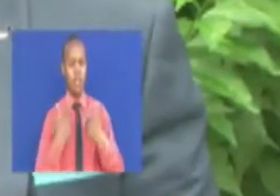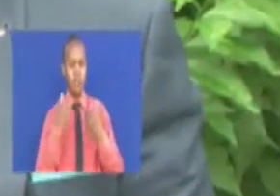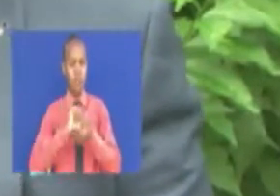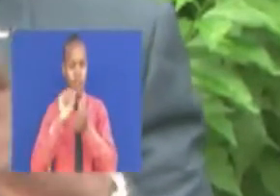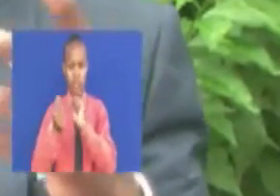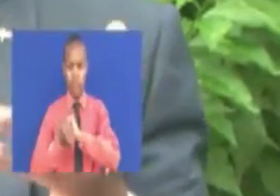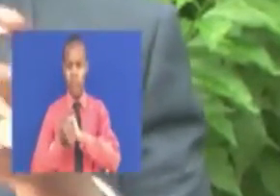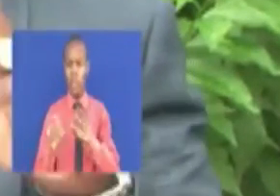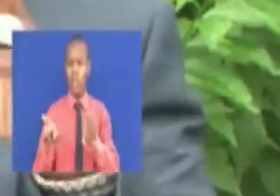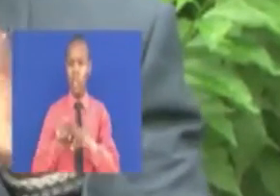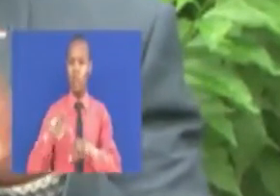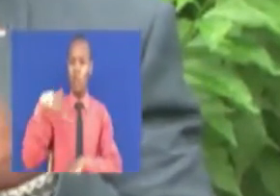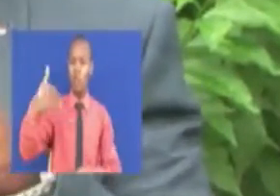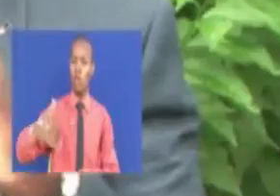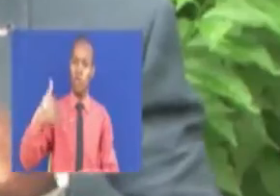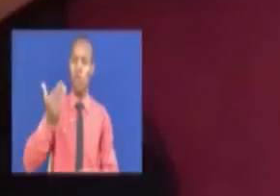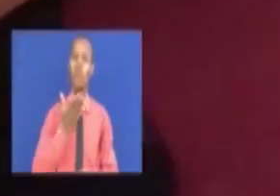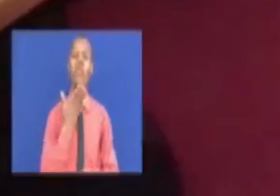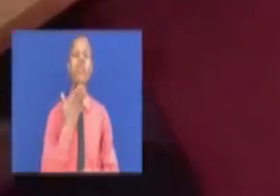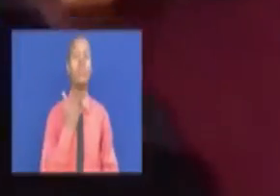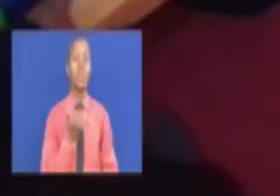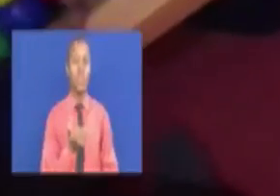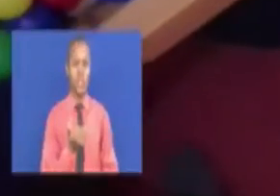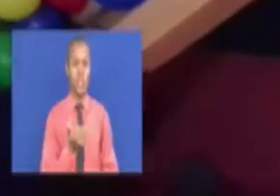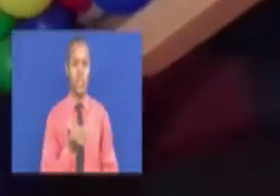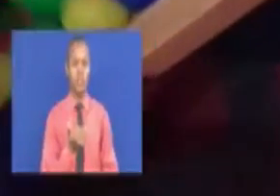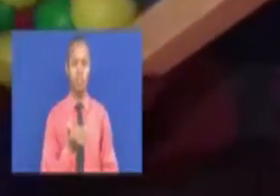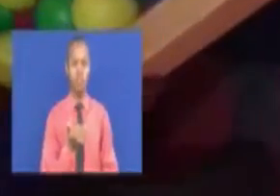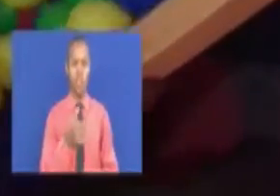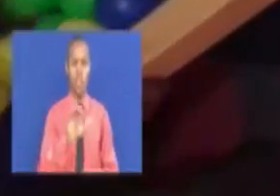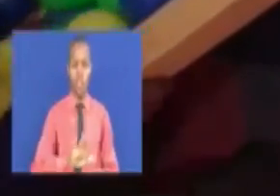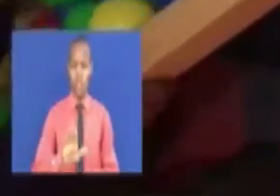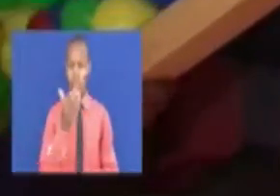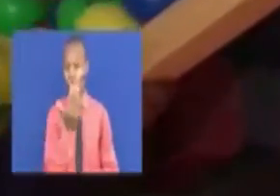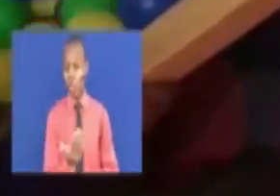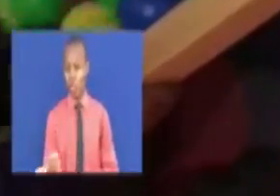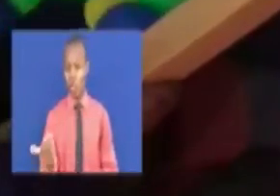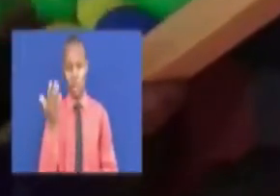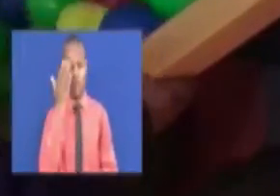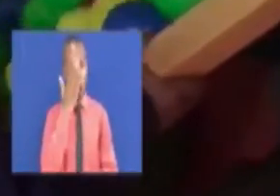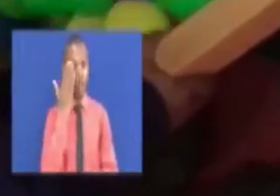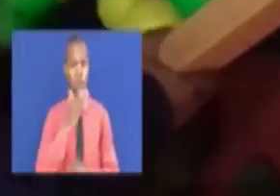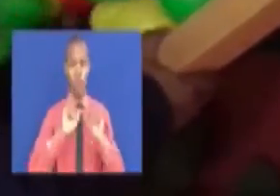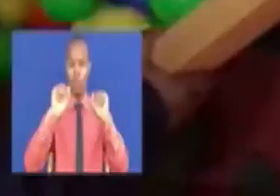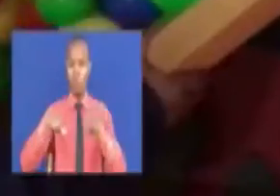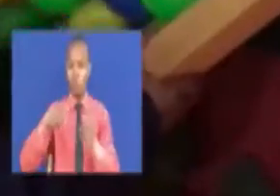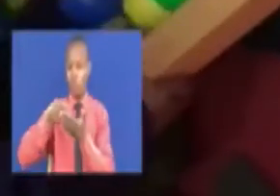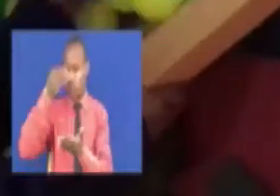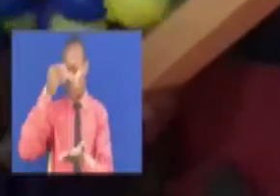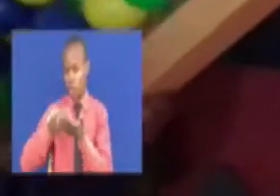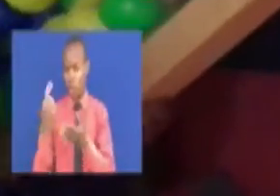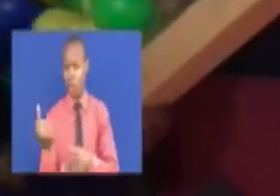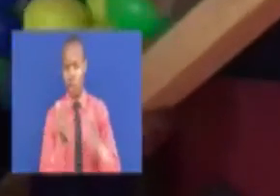change. They always want to get adapted to a specific way. Children with autism can also learn only that the